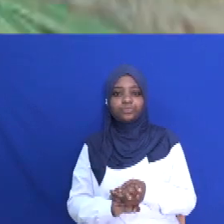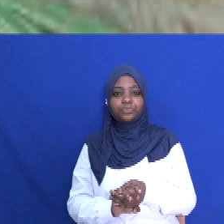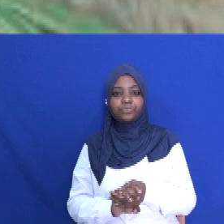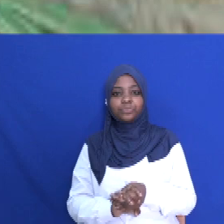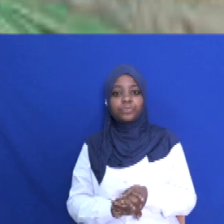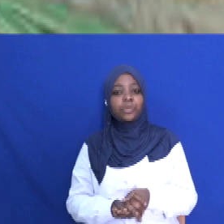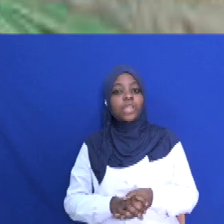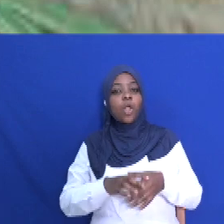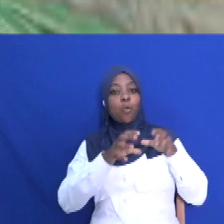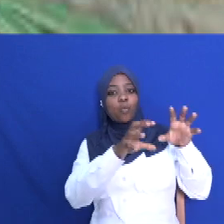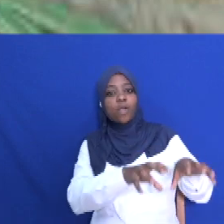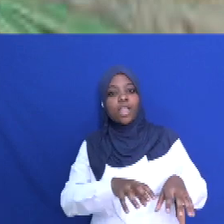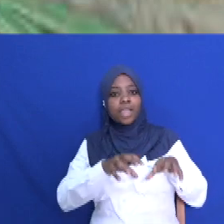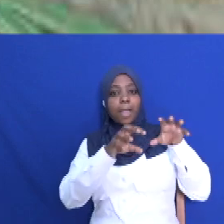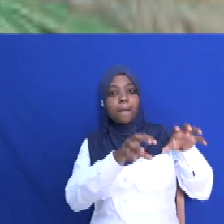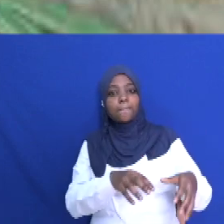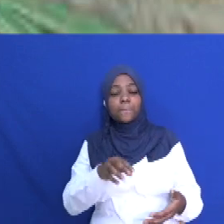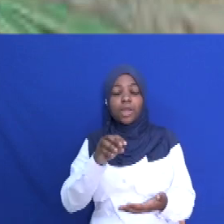herbivorous, good,